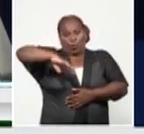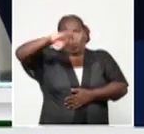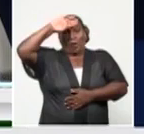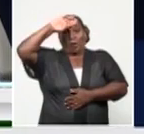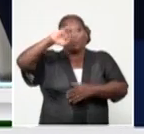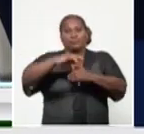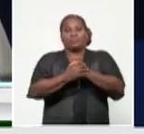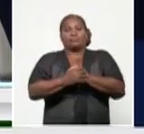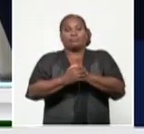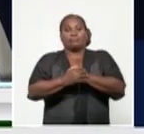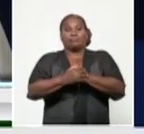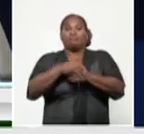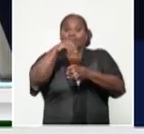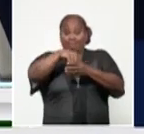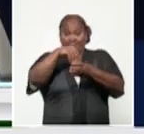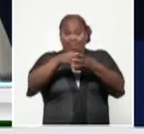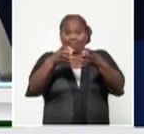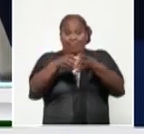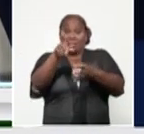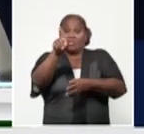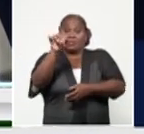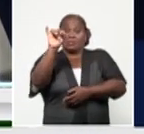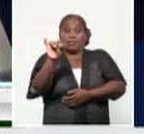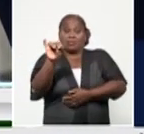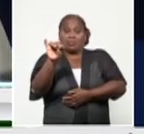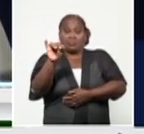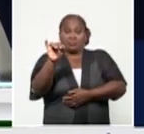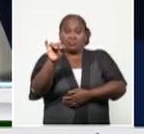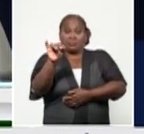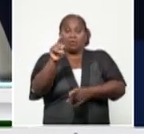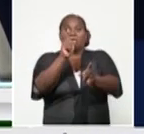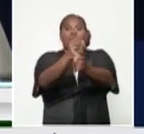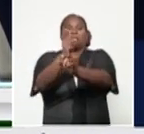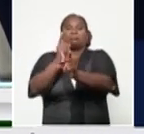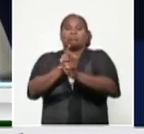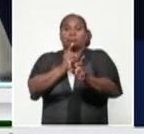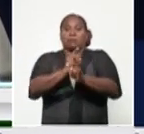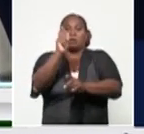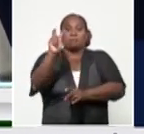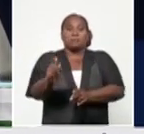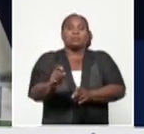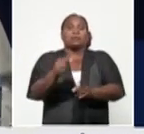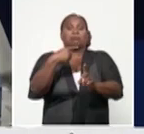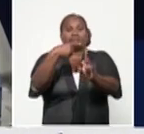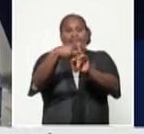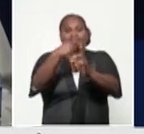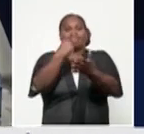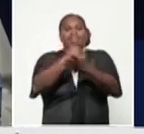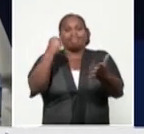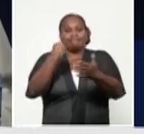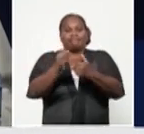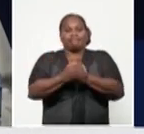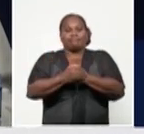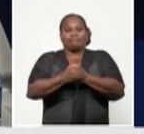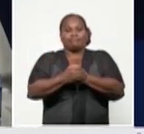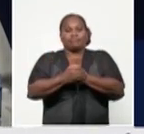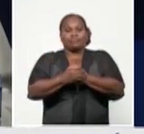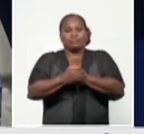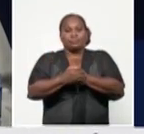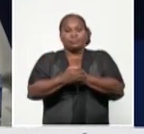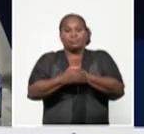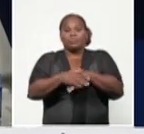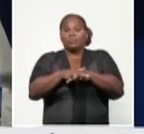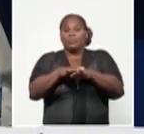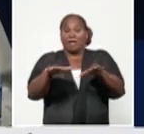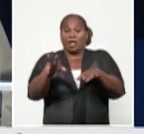Cubans. 16 positive cases yesterday are confirmed case contacts. This brings the total